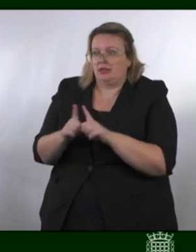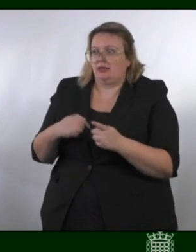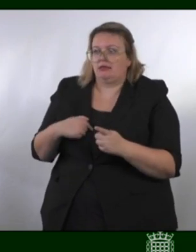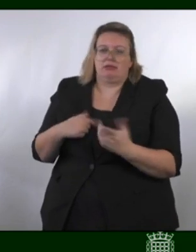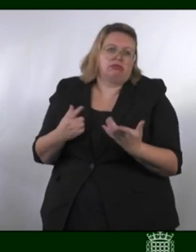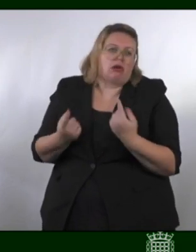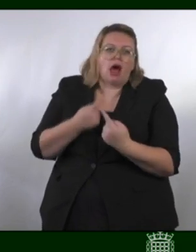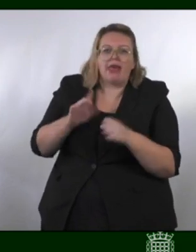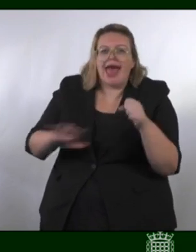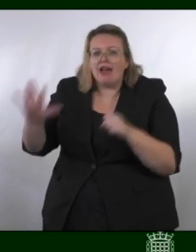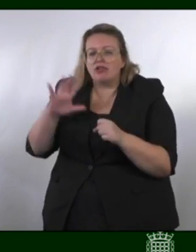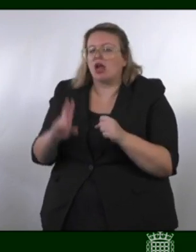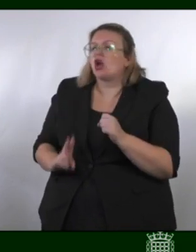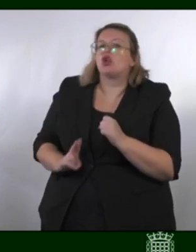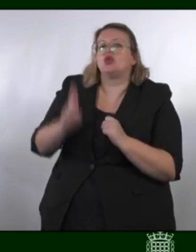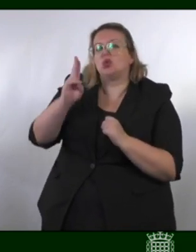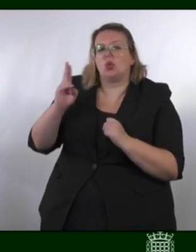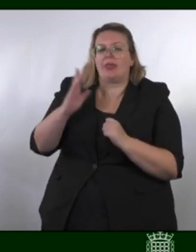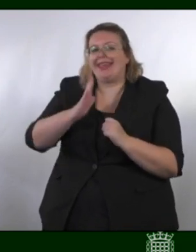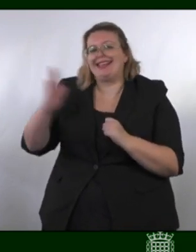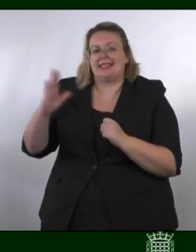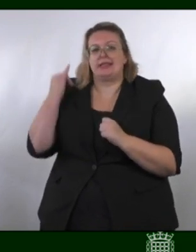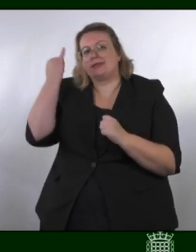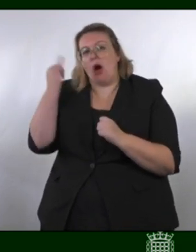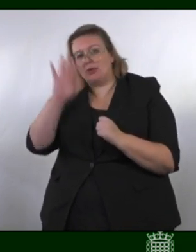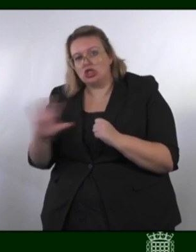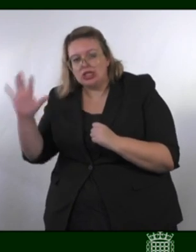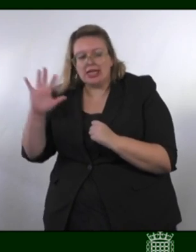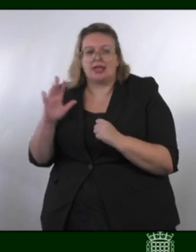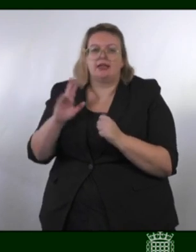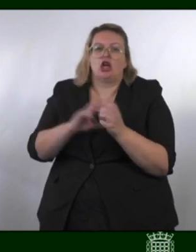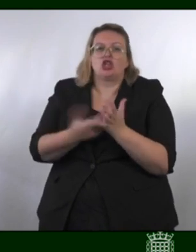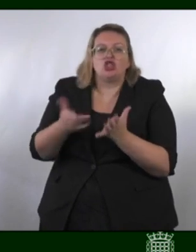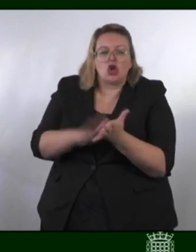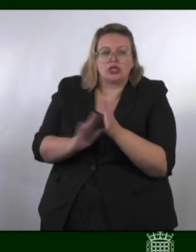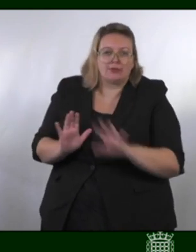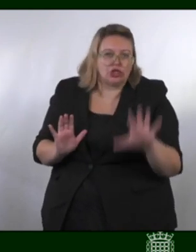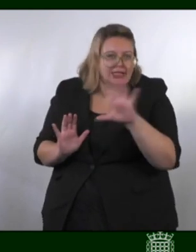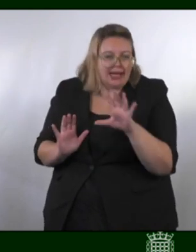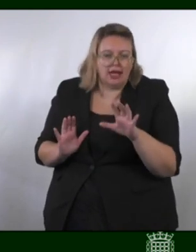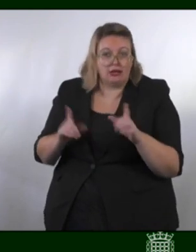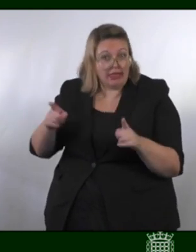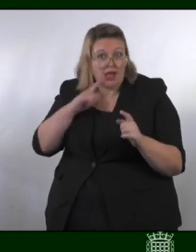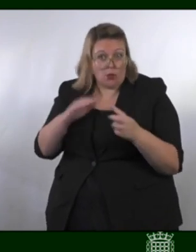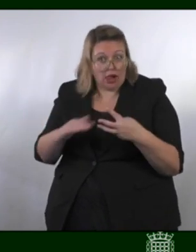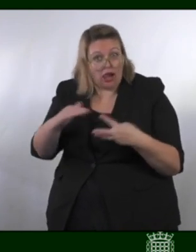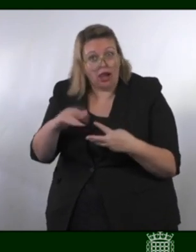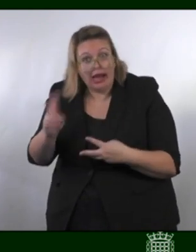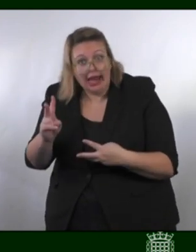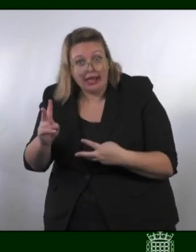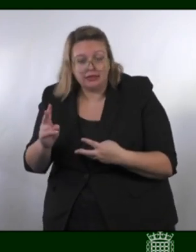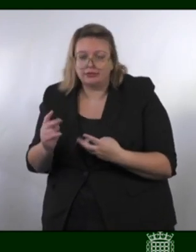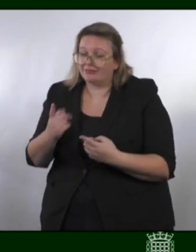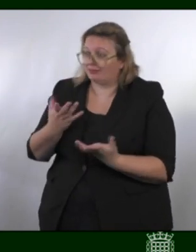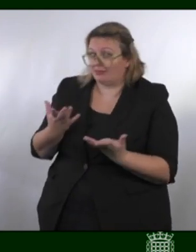such as North East Derbyshire or Nottinghamshire? Now, the Secretary of State couldn't answer yesterday how long Greater Manchester will be